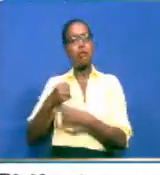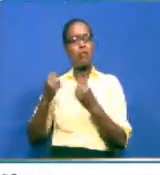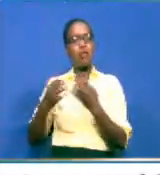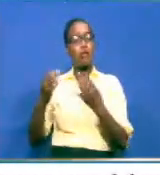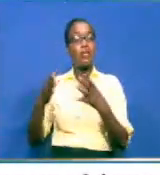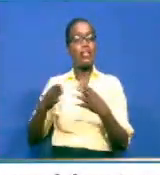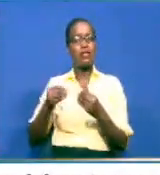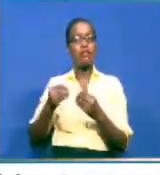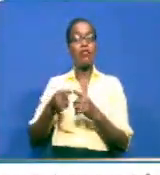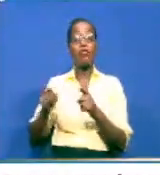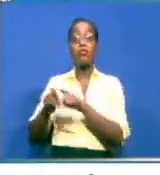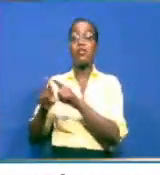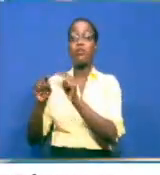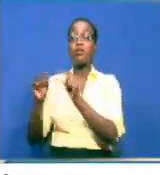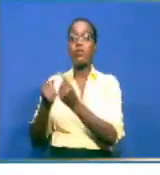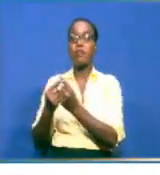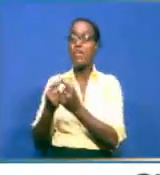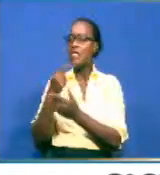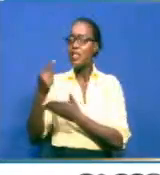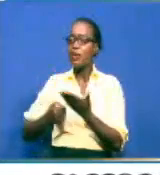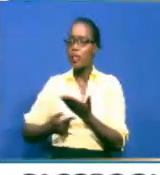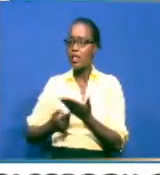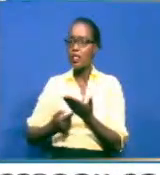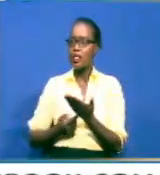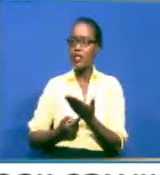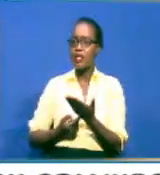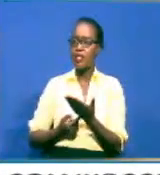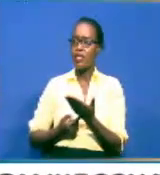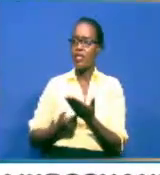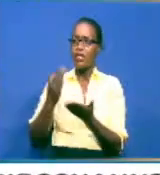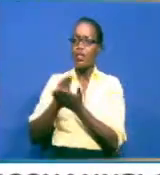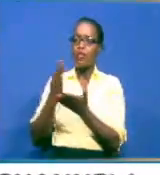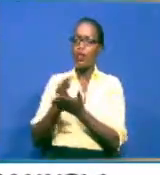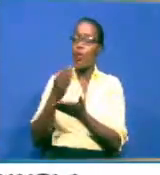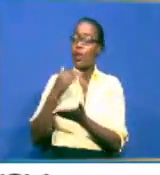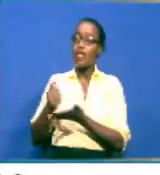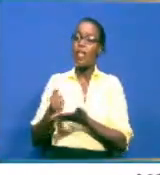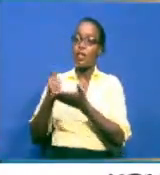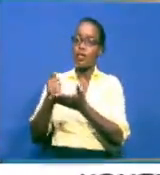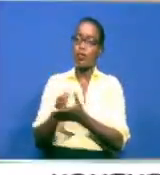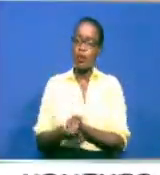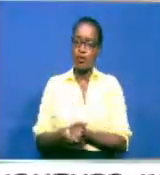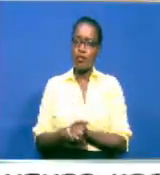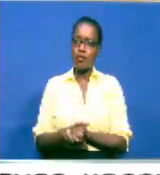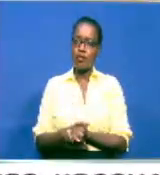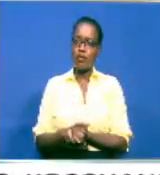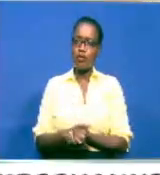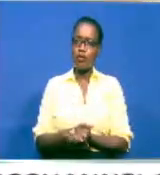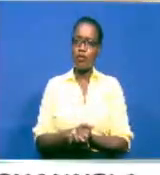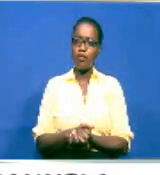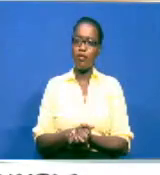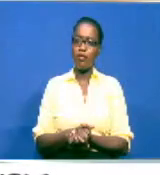the SAID group. They kept telling me mm-hmm. that they really want intervention. Okay, just a minute. It's ready? It's